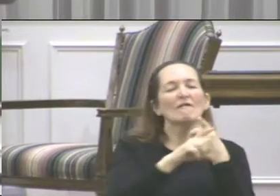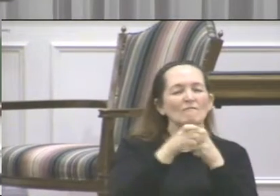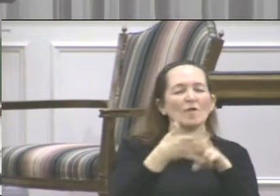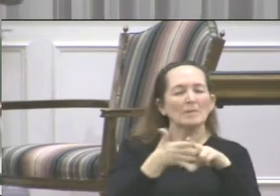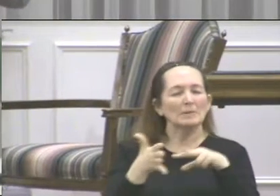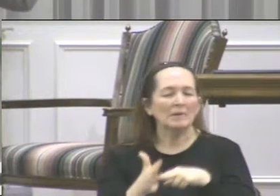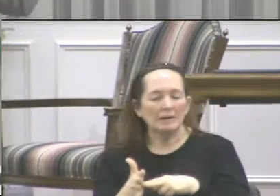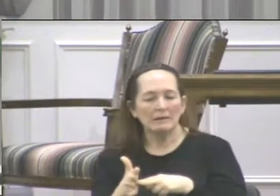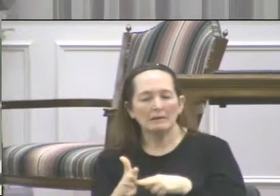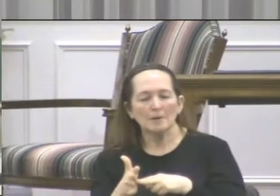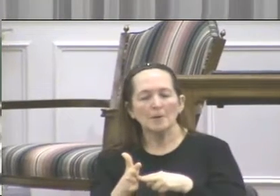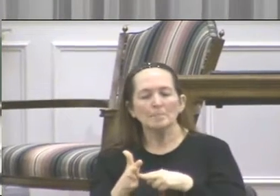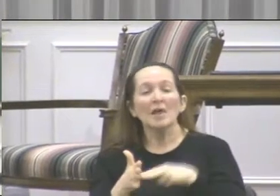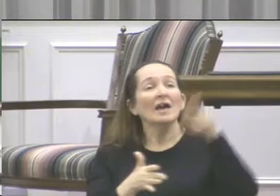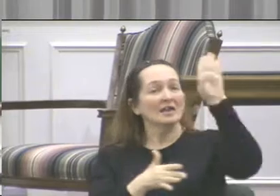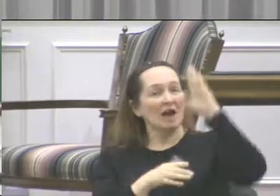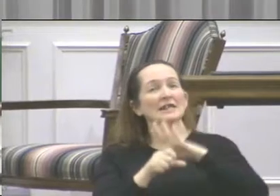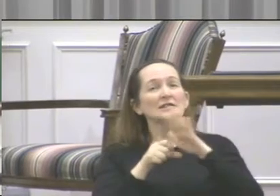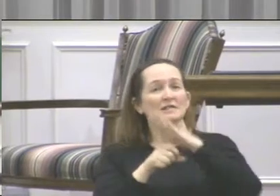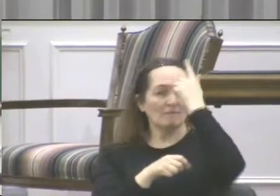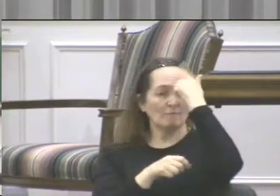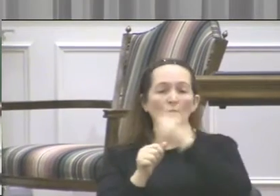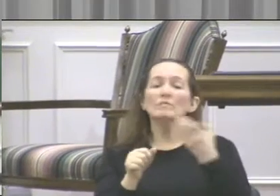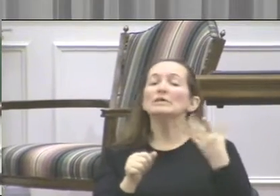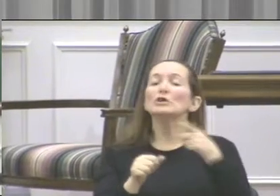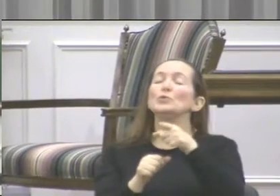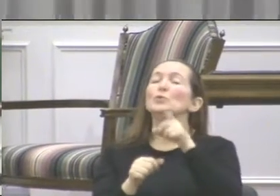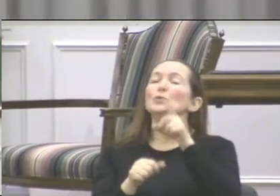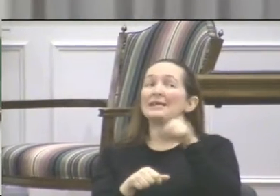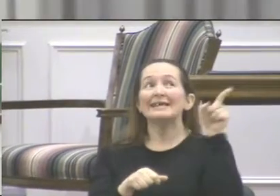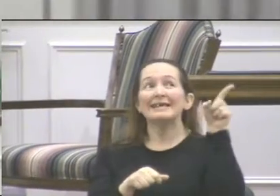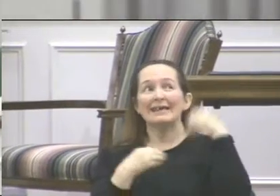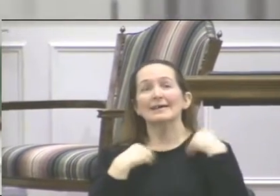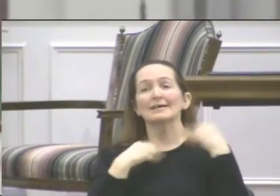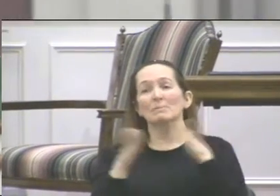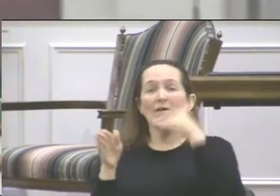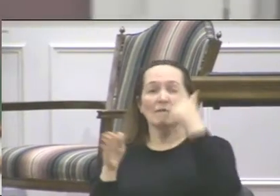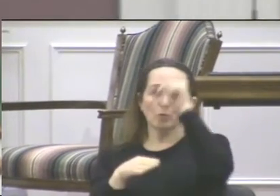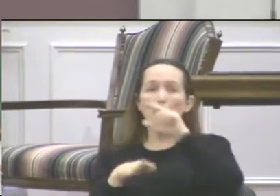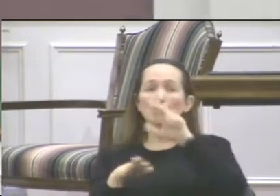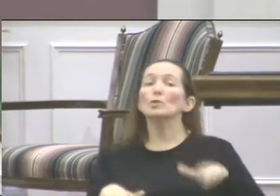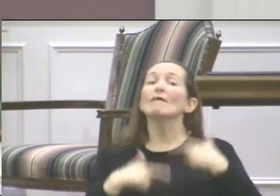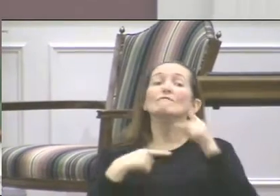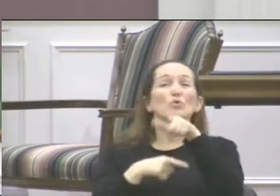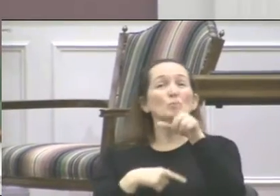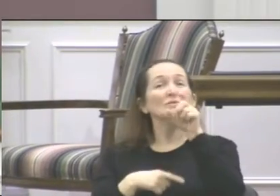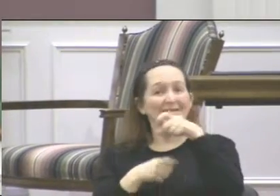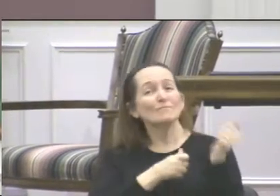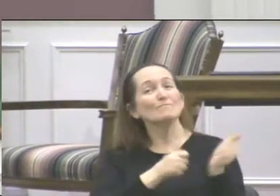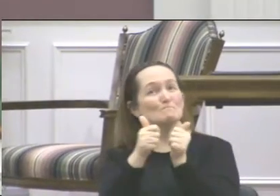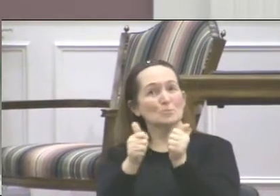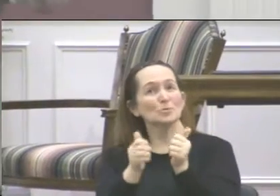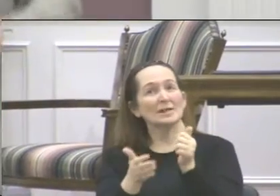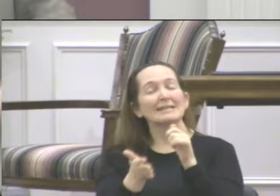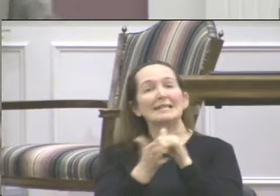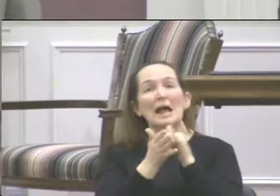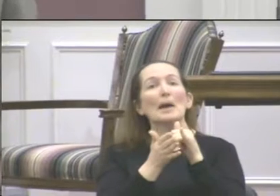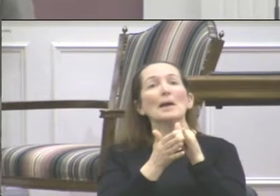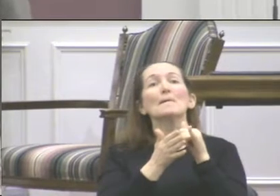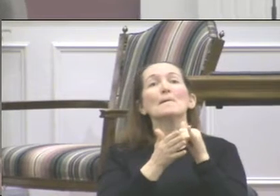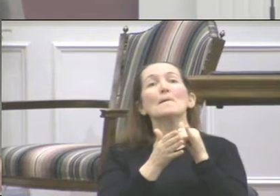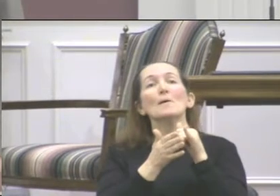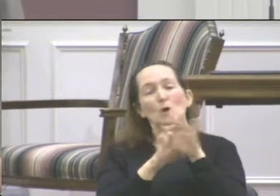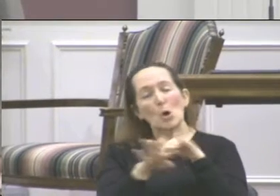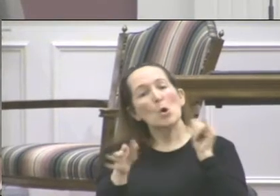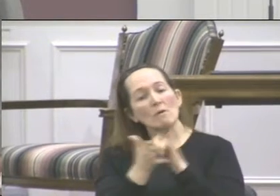God is enough for everything you need. He has a plan for your life. All you need to do is pursue that plan. Pursue that call.